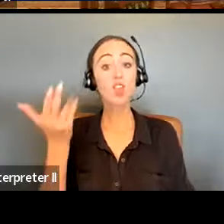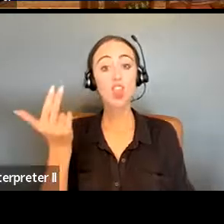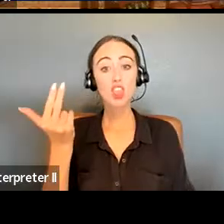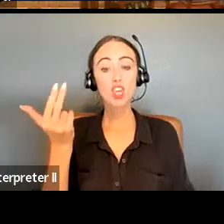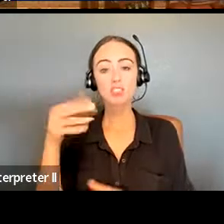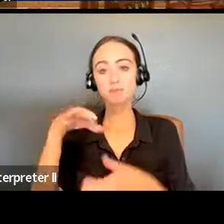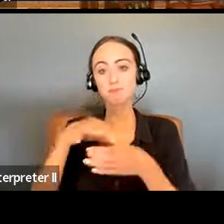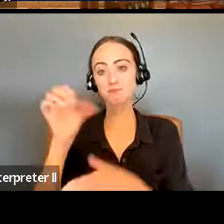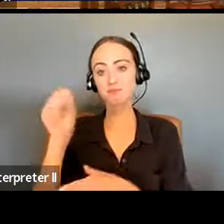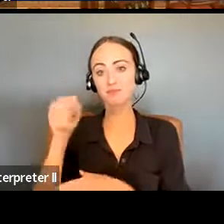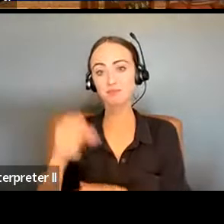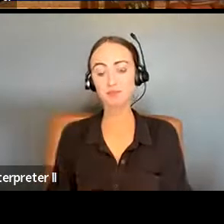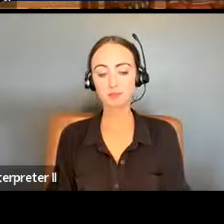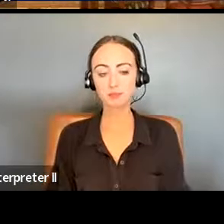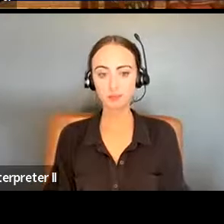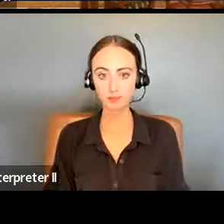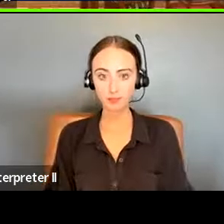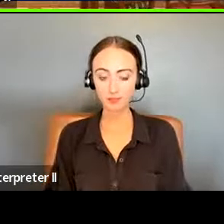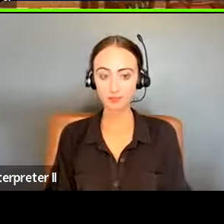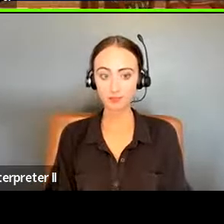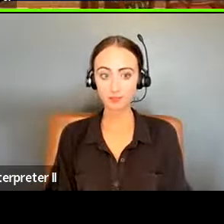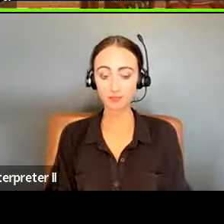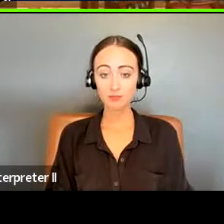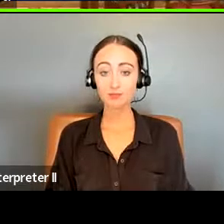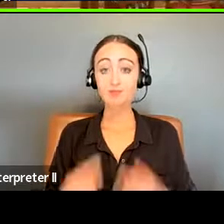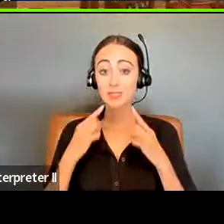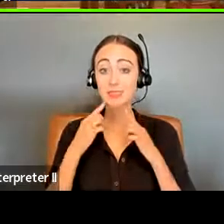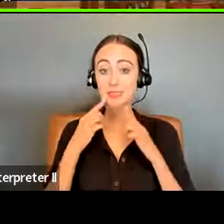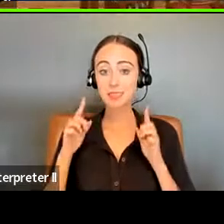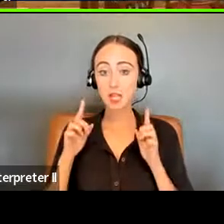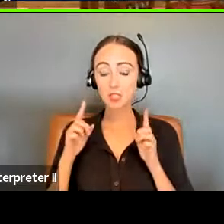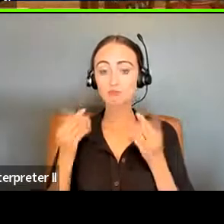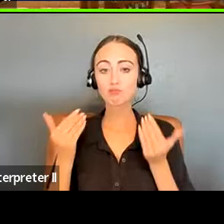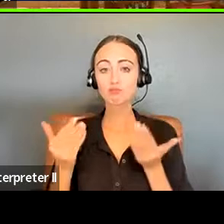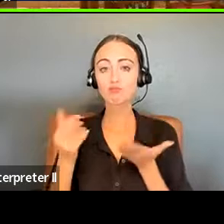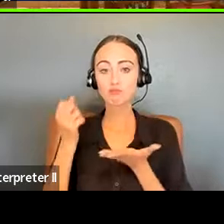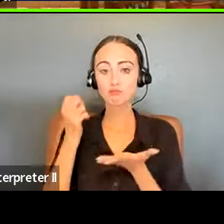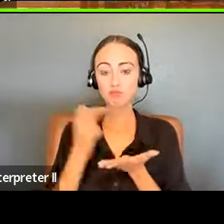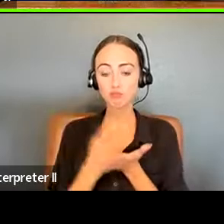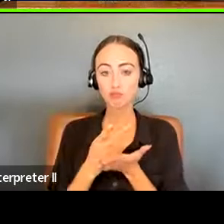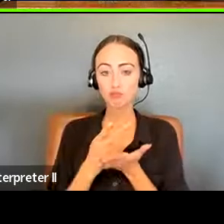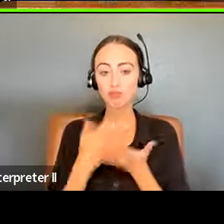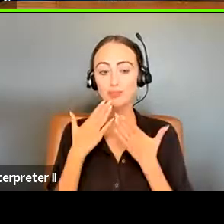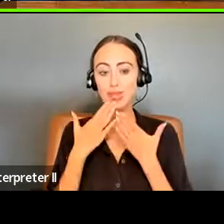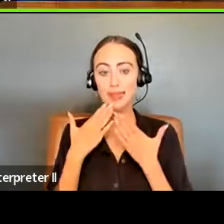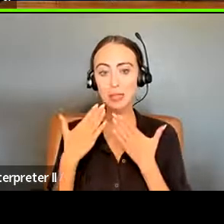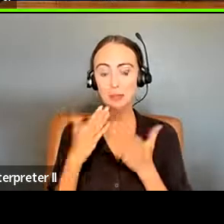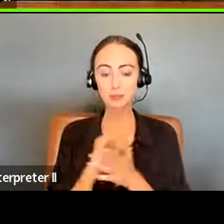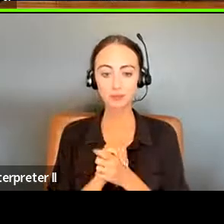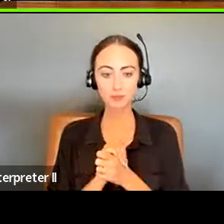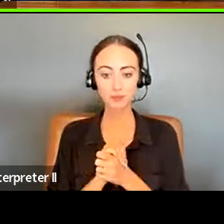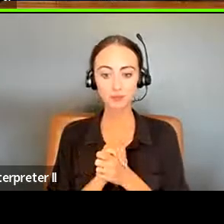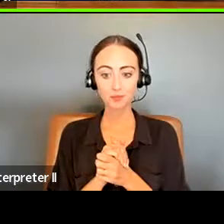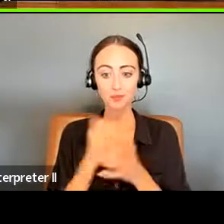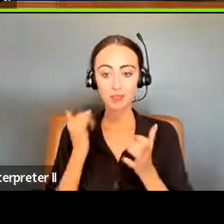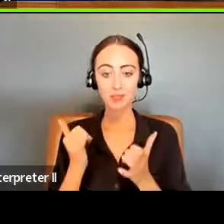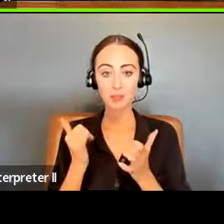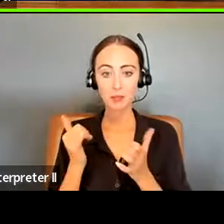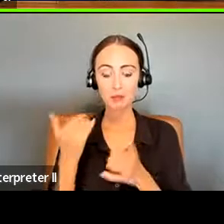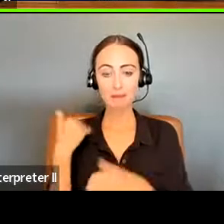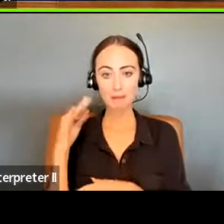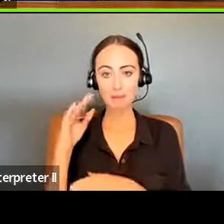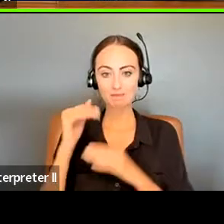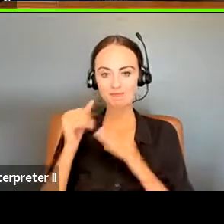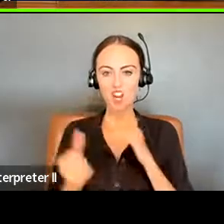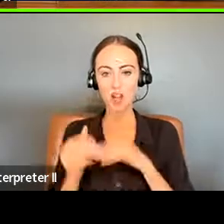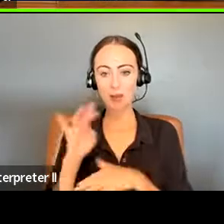13 yeses. The declaration is approved unanimously. Thank you, Madam Secretary. We have the underlying bill.